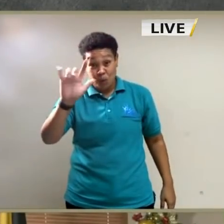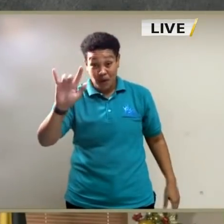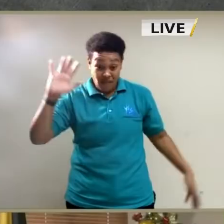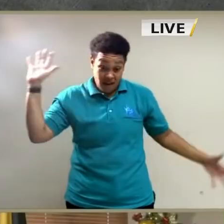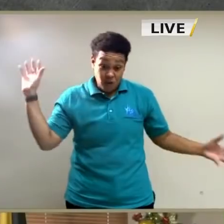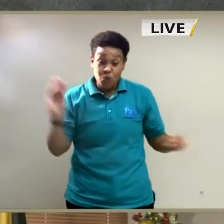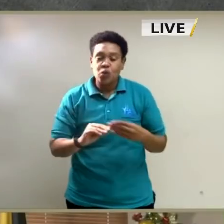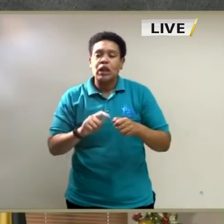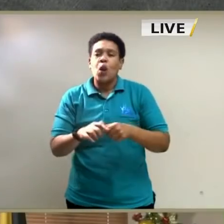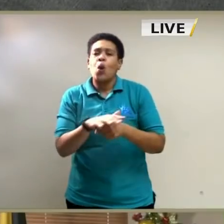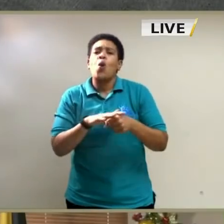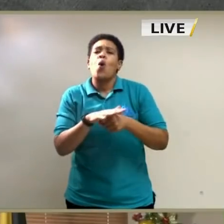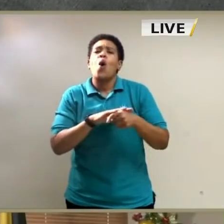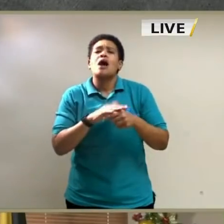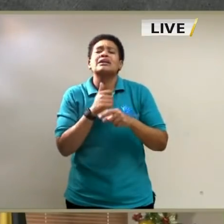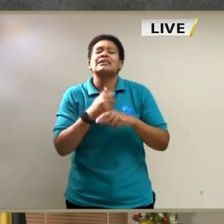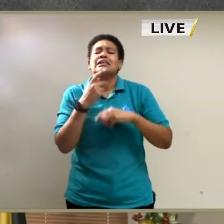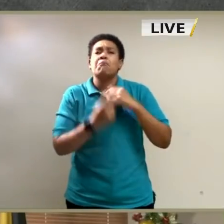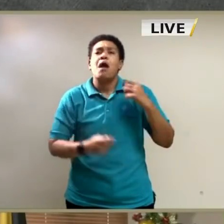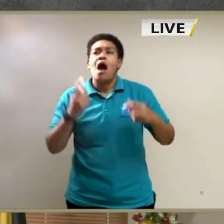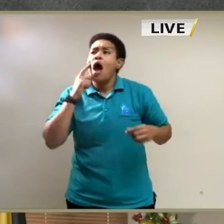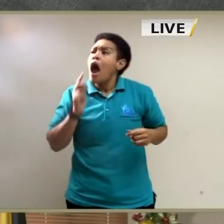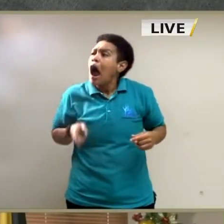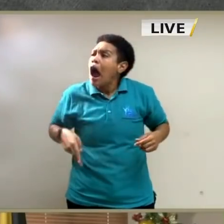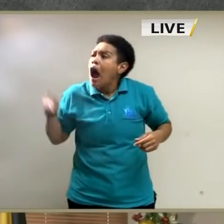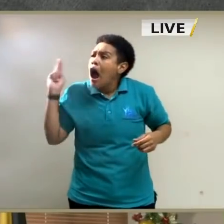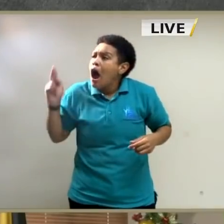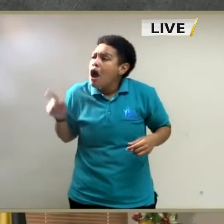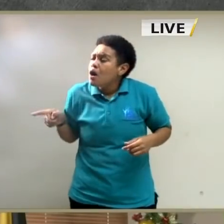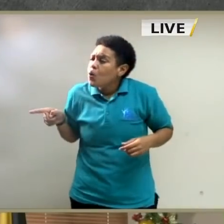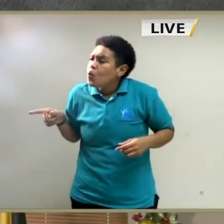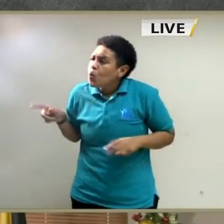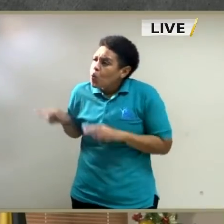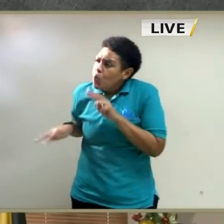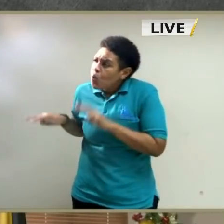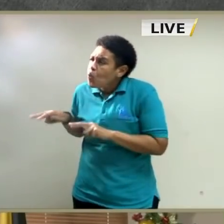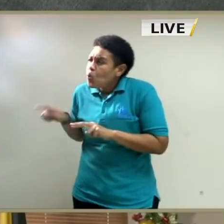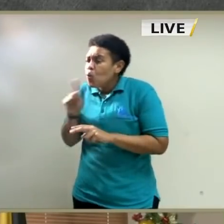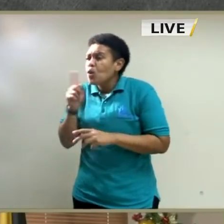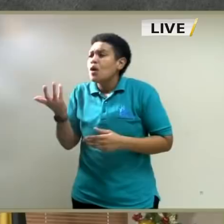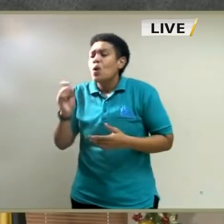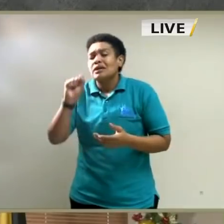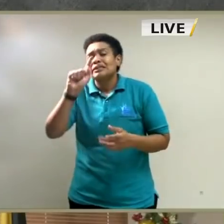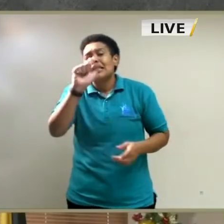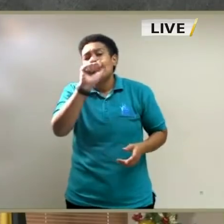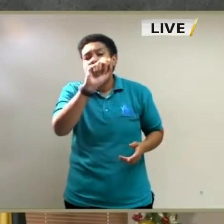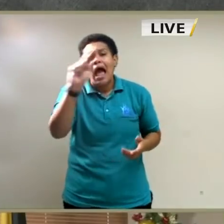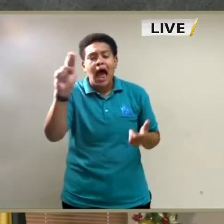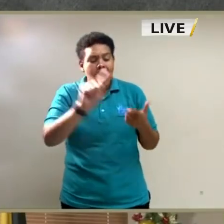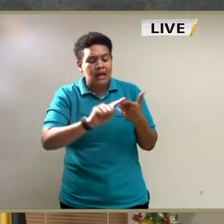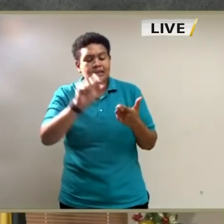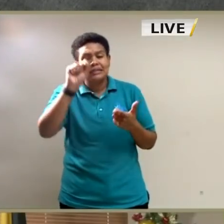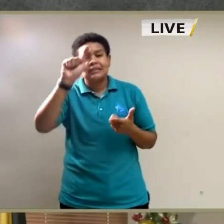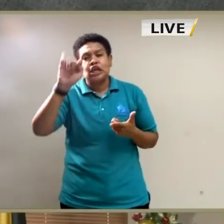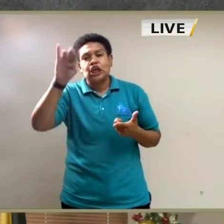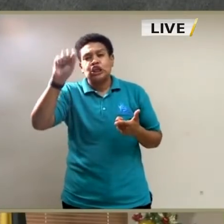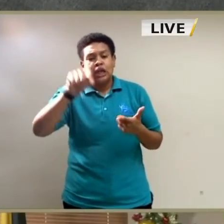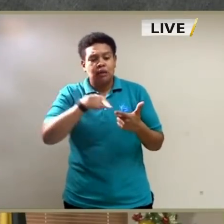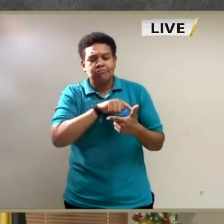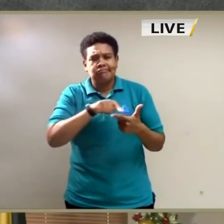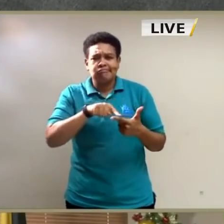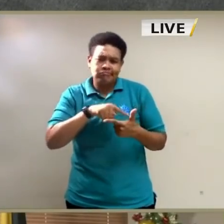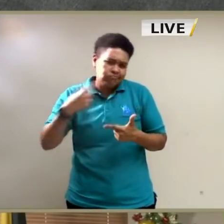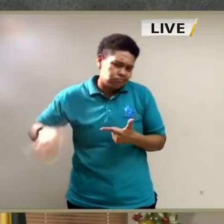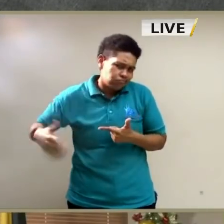with high number of cases per population was St. Anne and St. James.